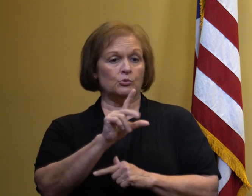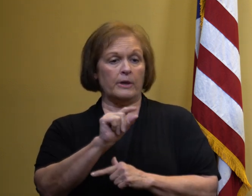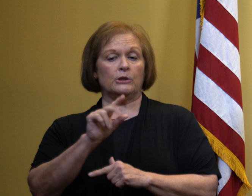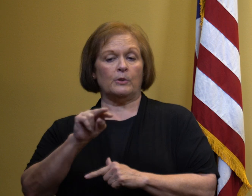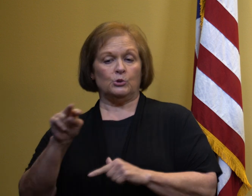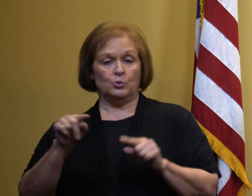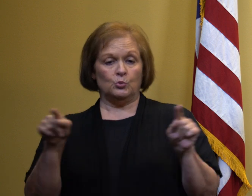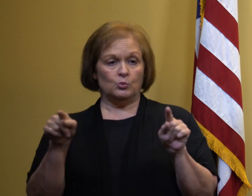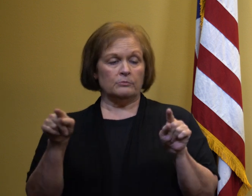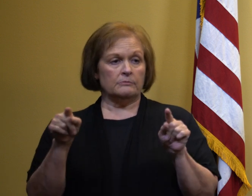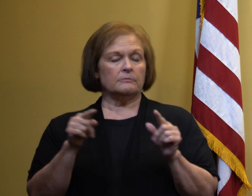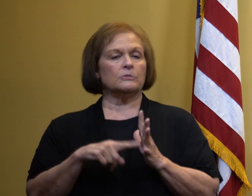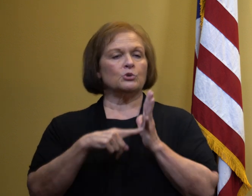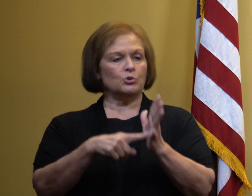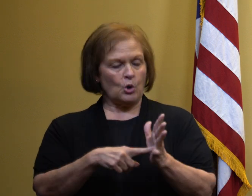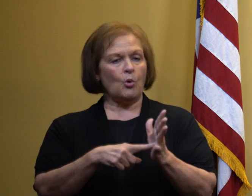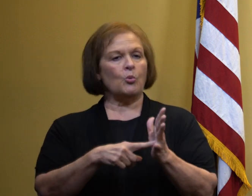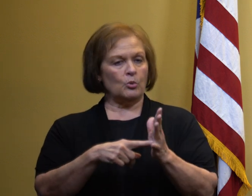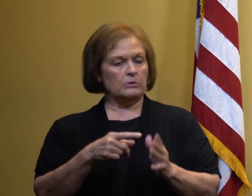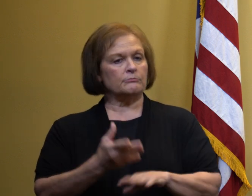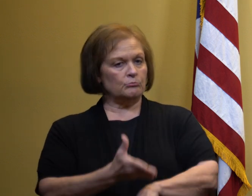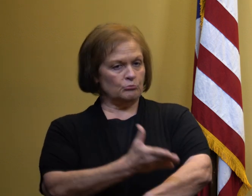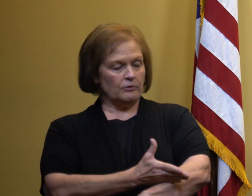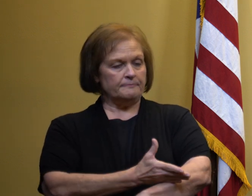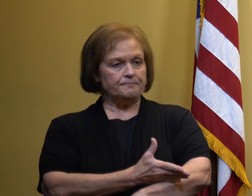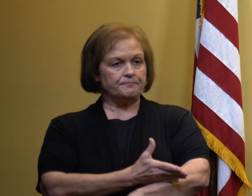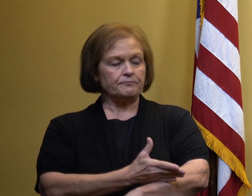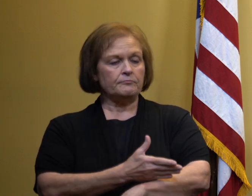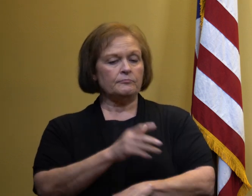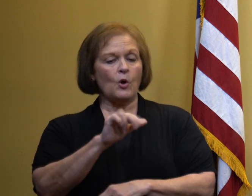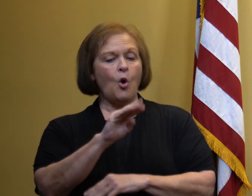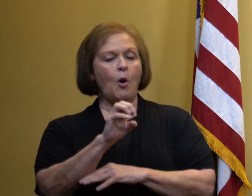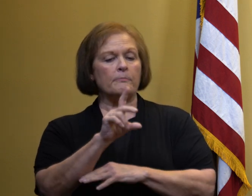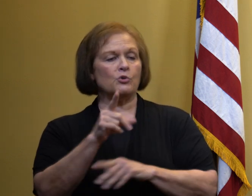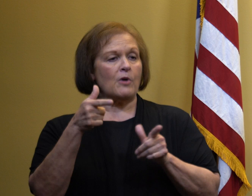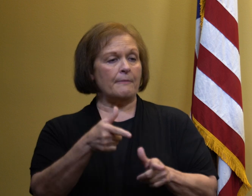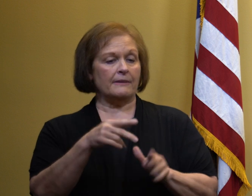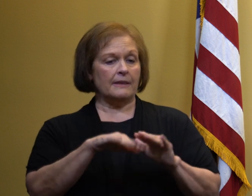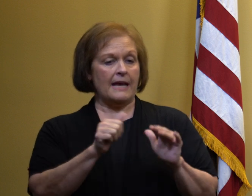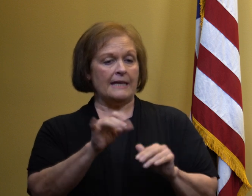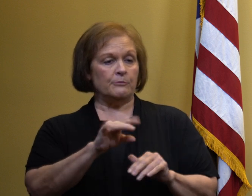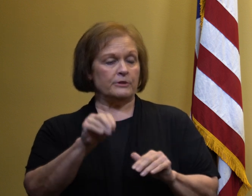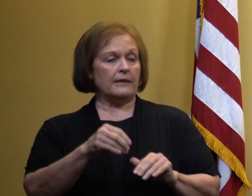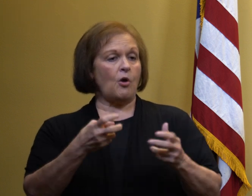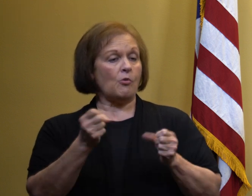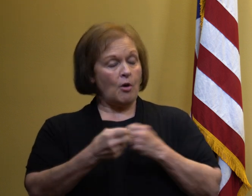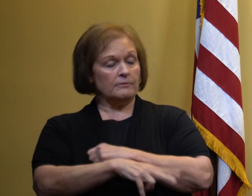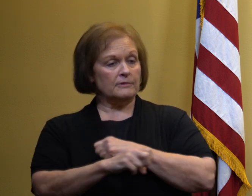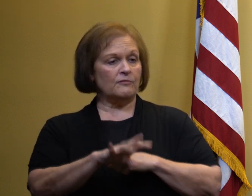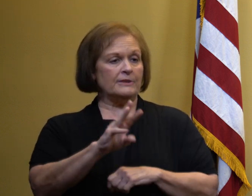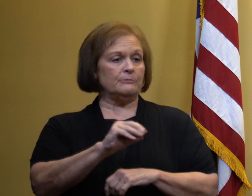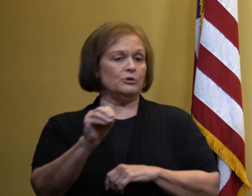2023-22 continue again to show progress. Armed robberies down 18%, carjackings